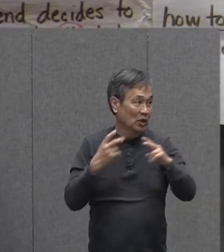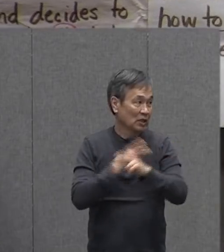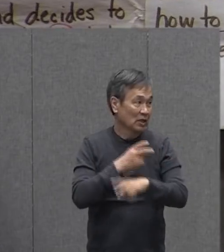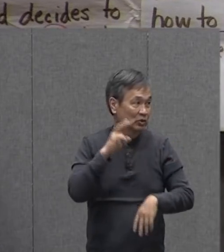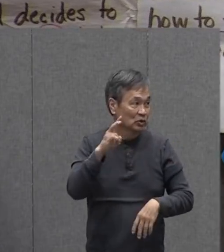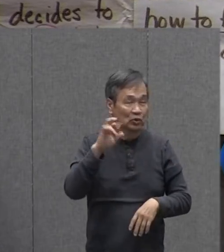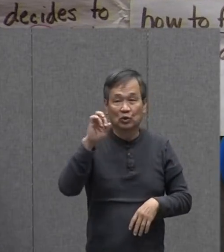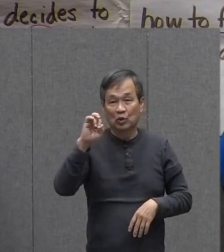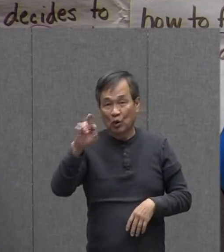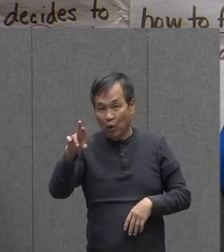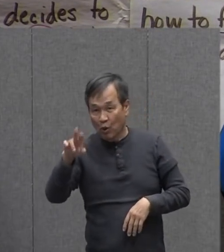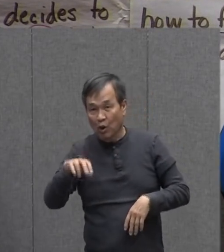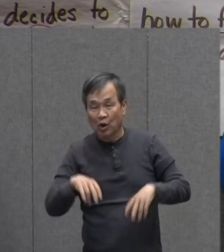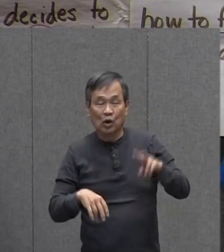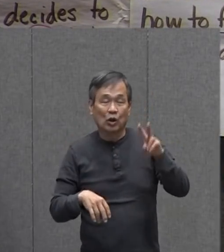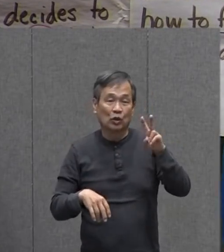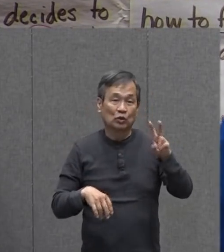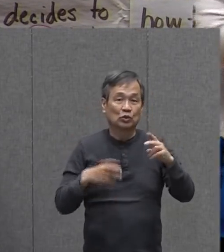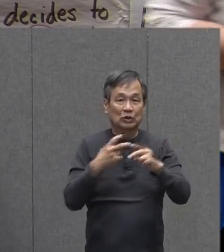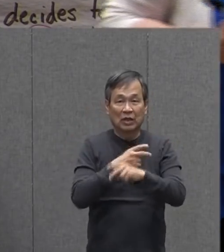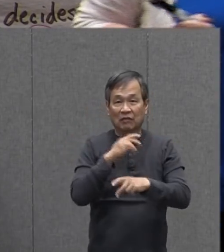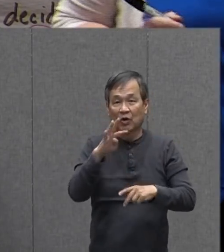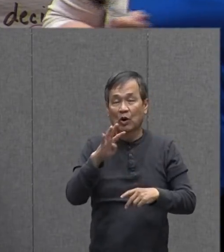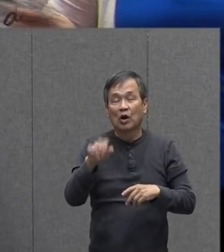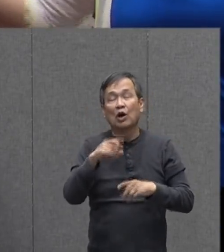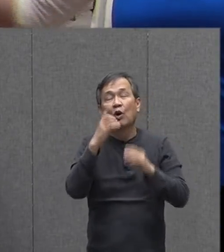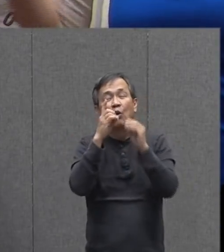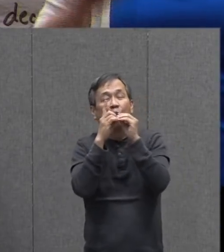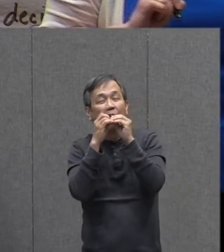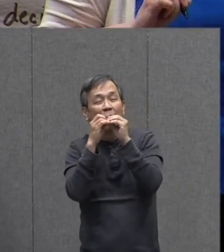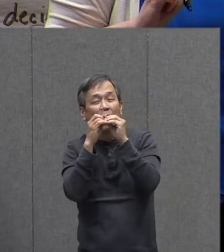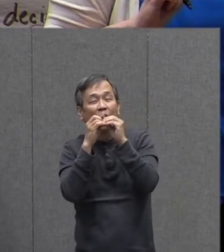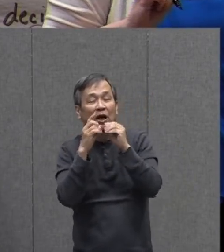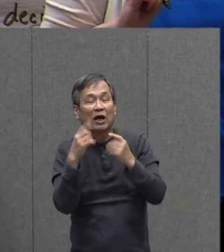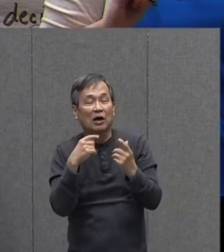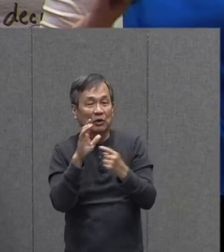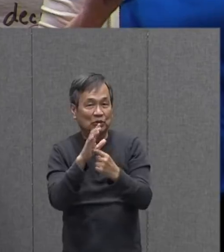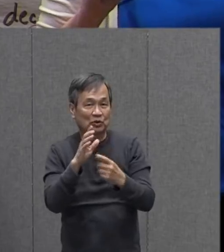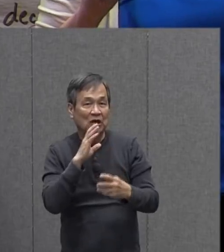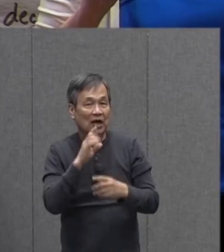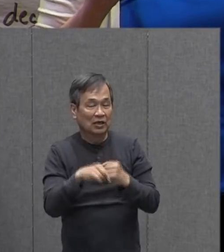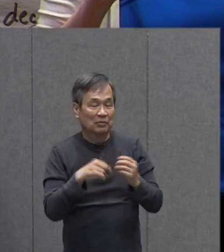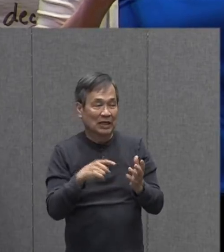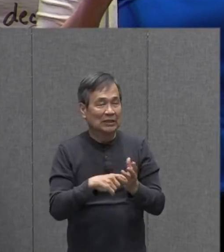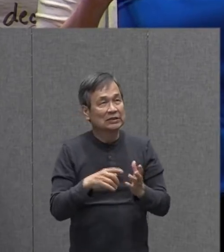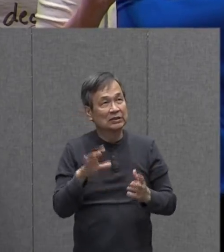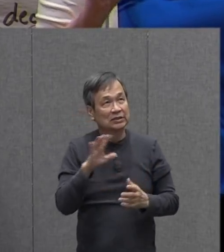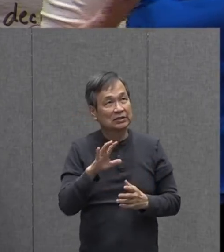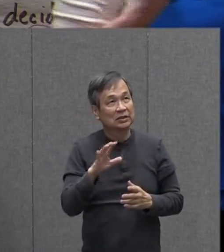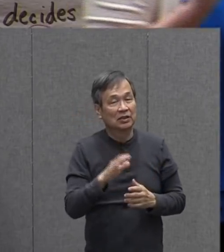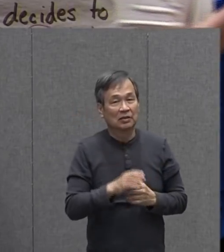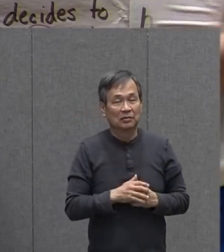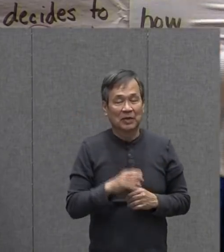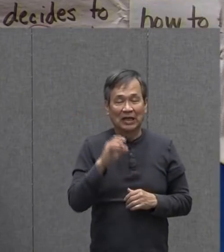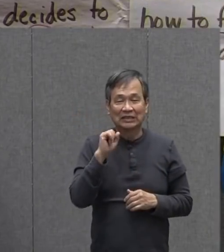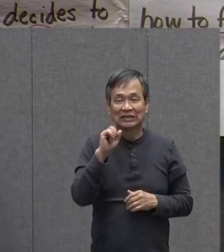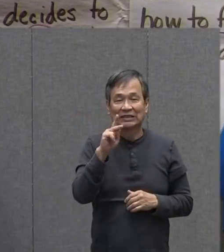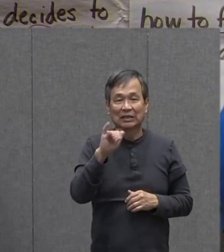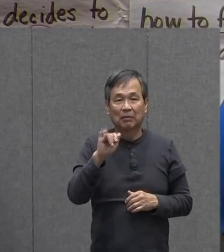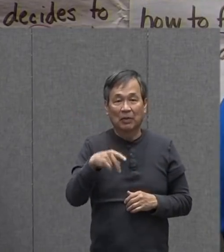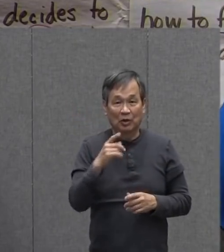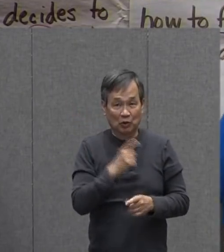number sentence or an equation that might work with multiplication. A non-example. Well, let's do this. How